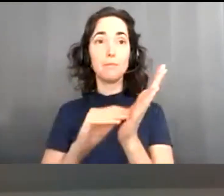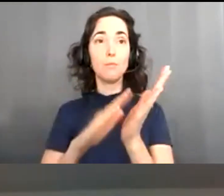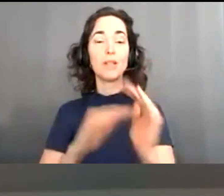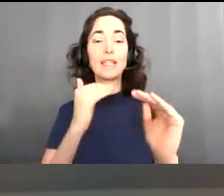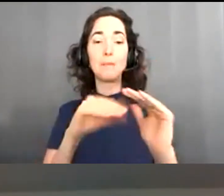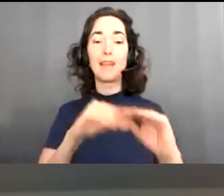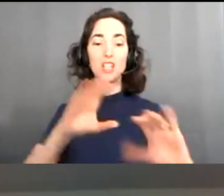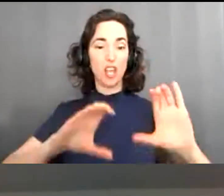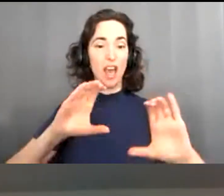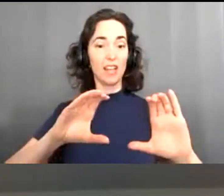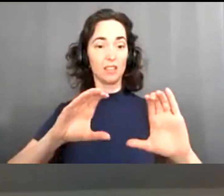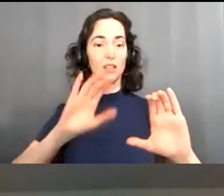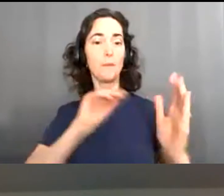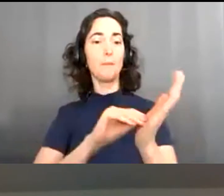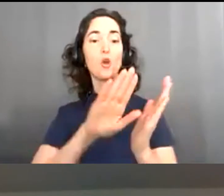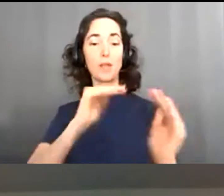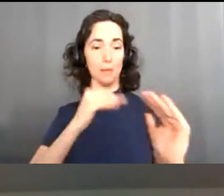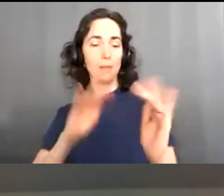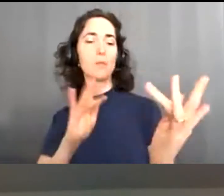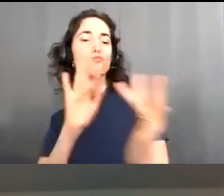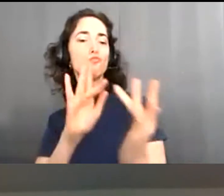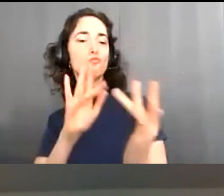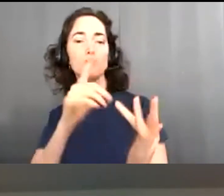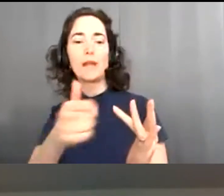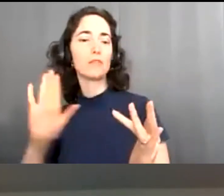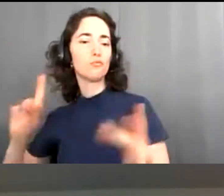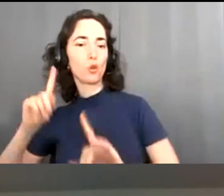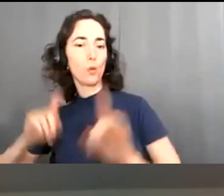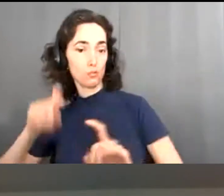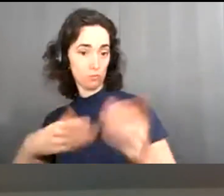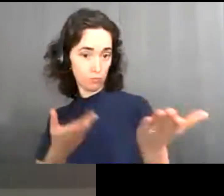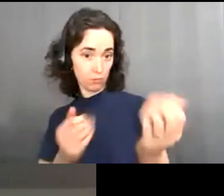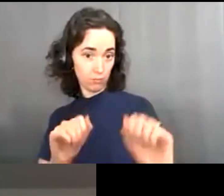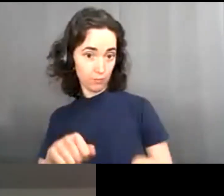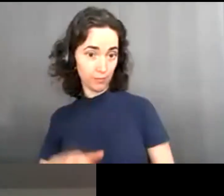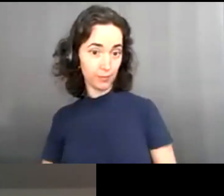chat box so that people can follow up with any other questions that they may have?